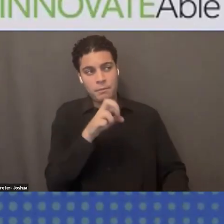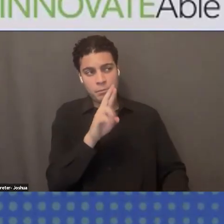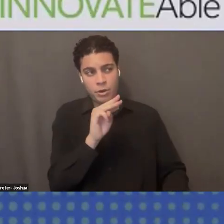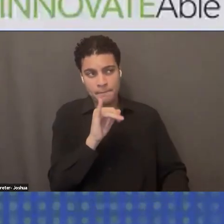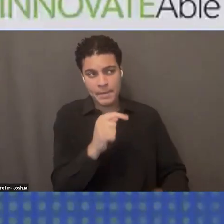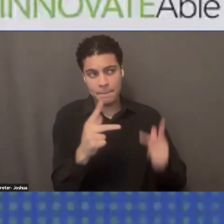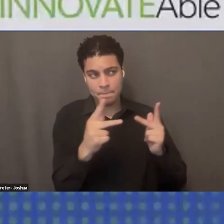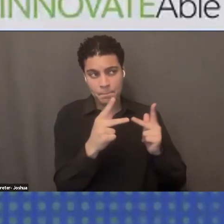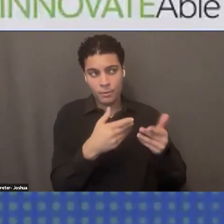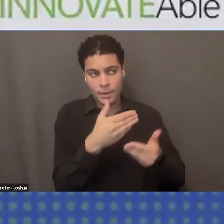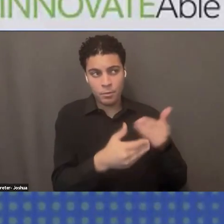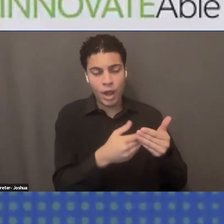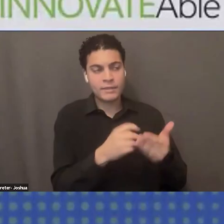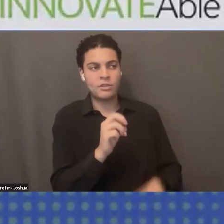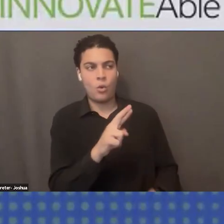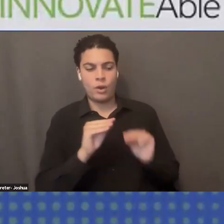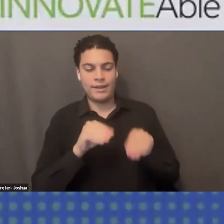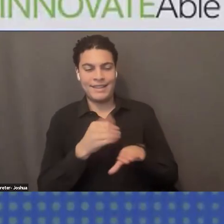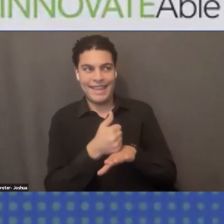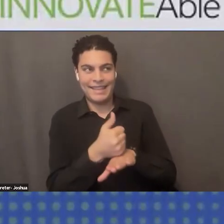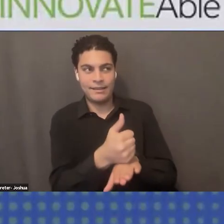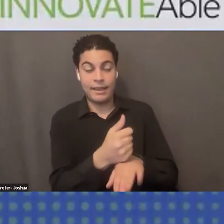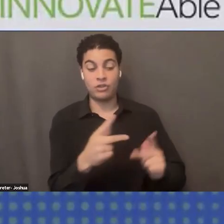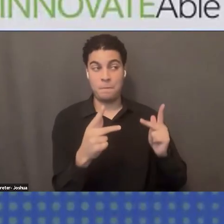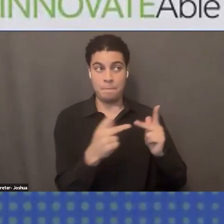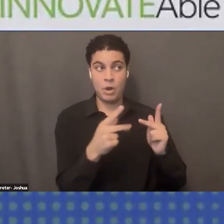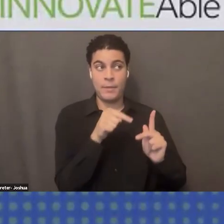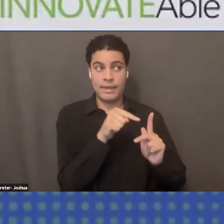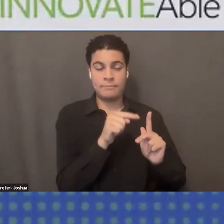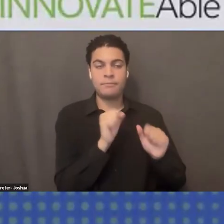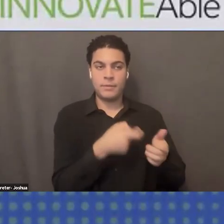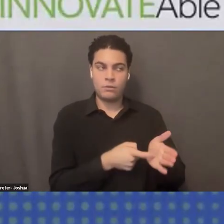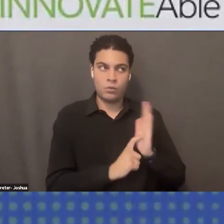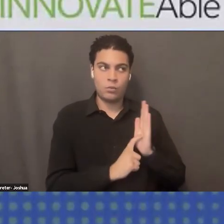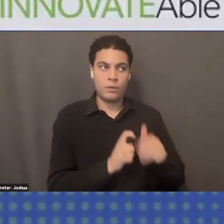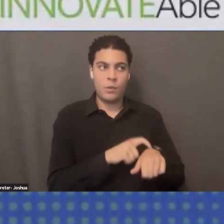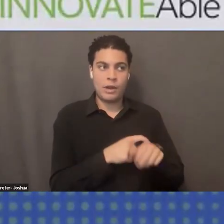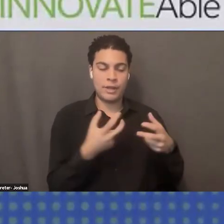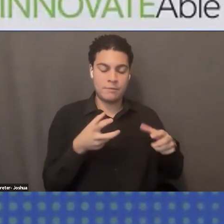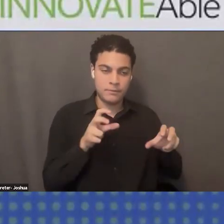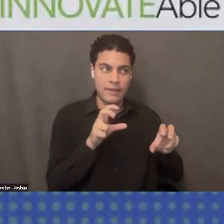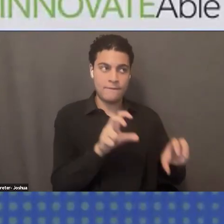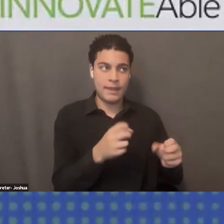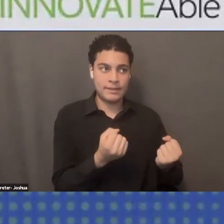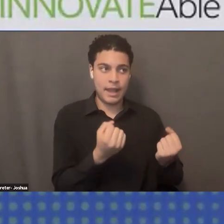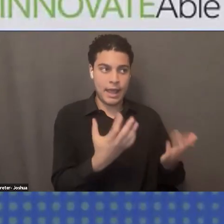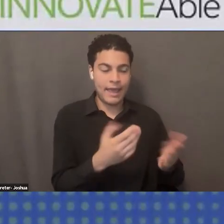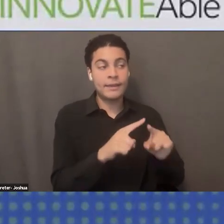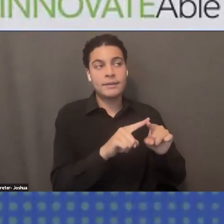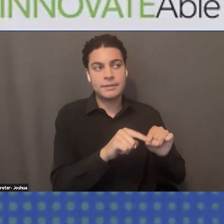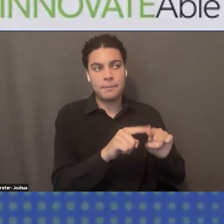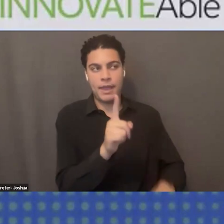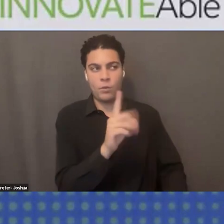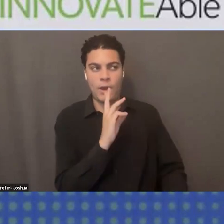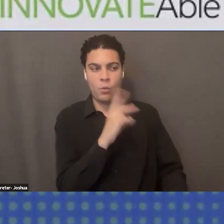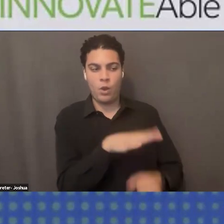on where the body of water is located. Because I know if there's sometimes